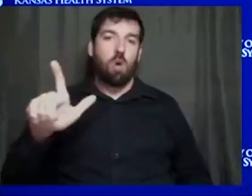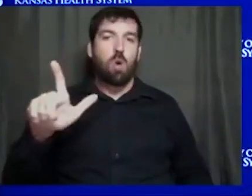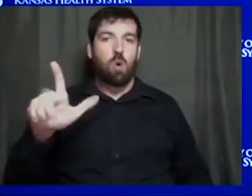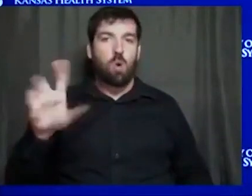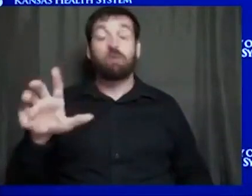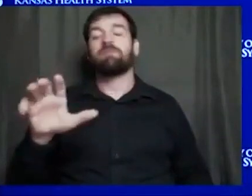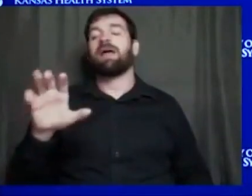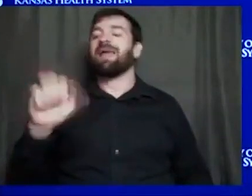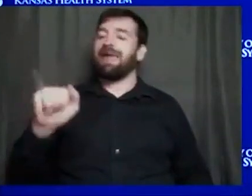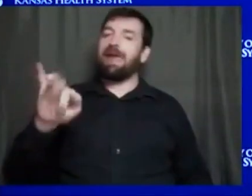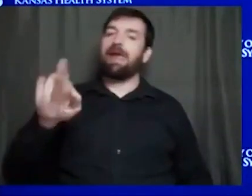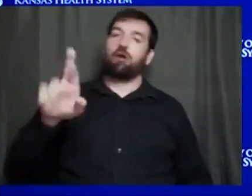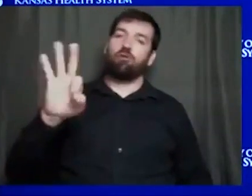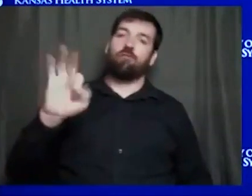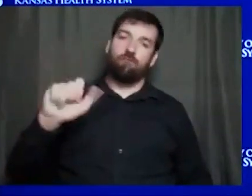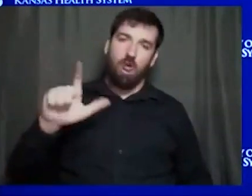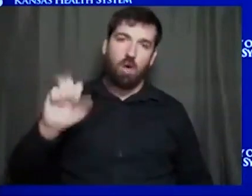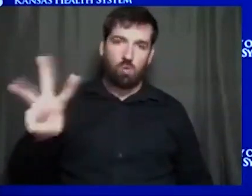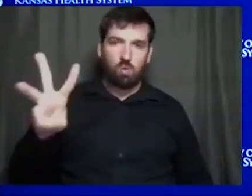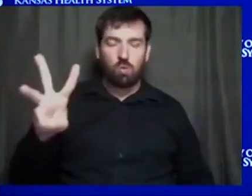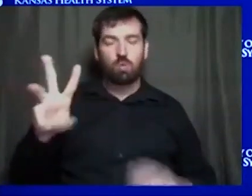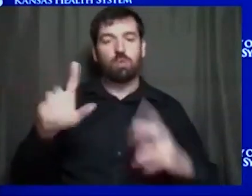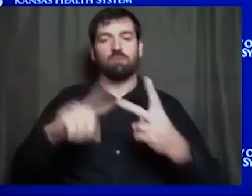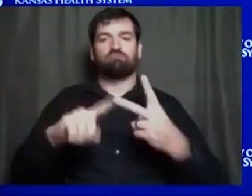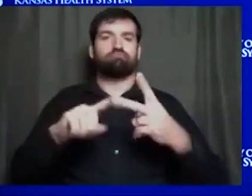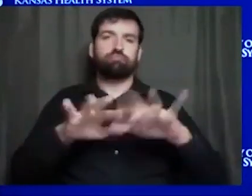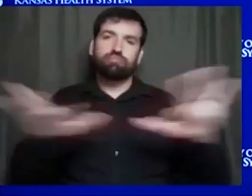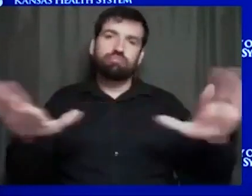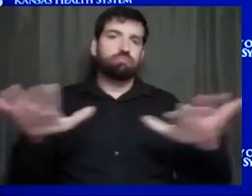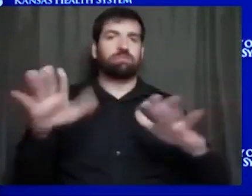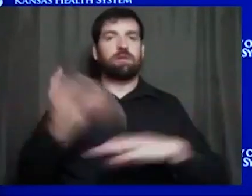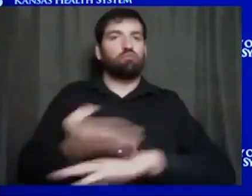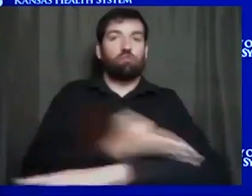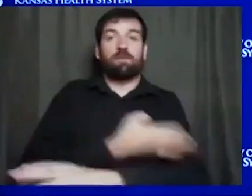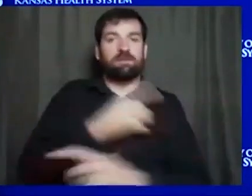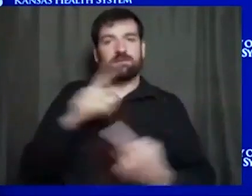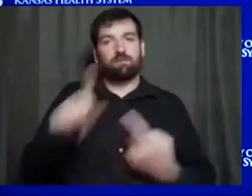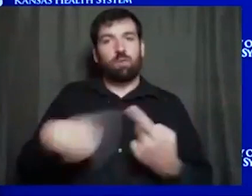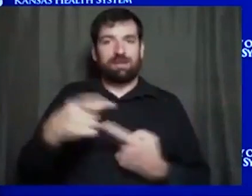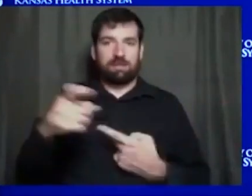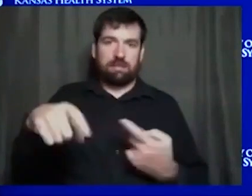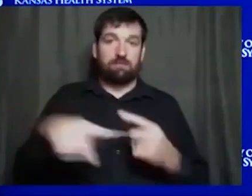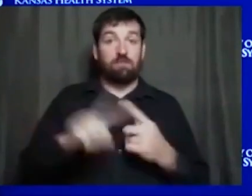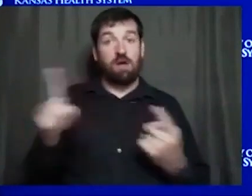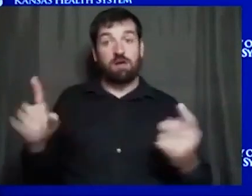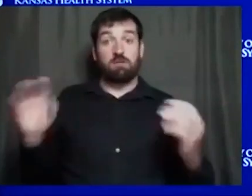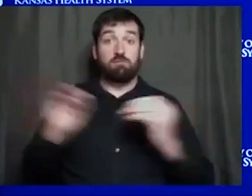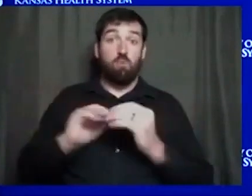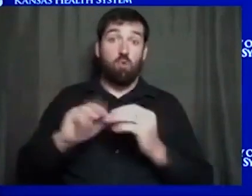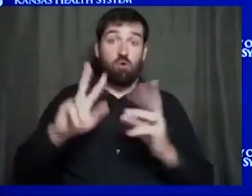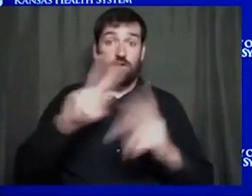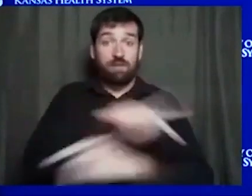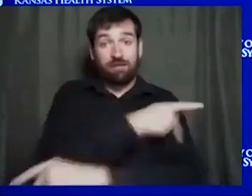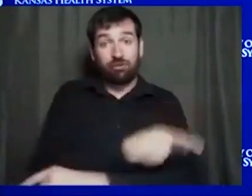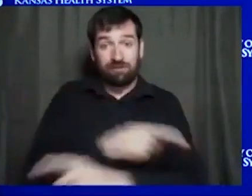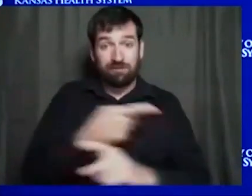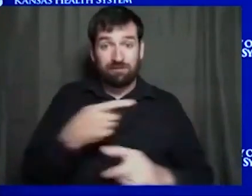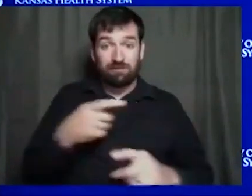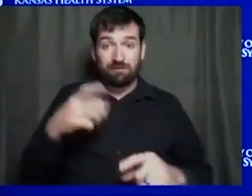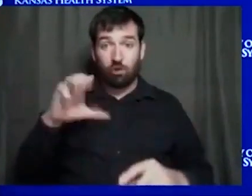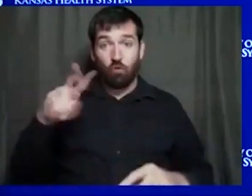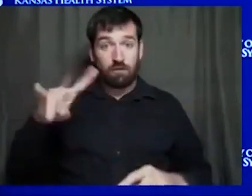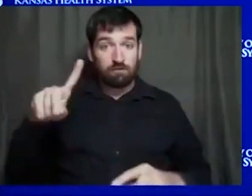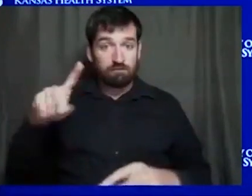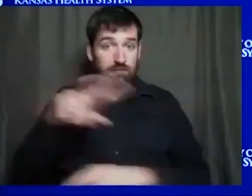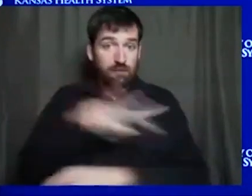construction and arrangements and improvements as we needed to. But as we get more COVID patients, over the past 4 weeks,